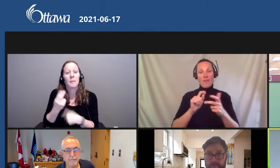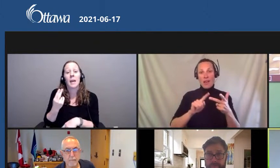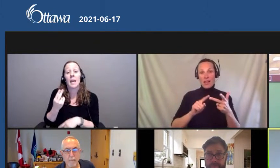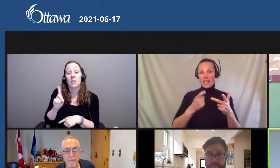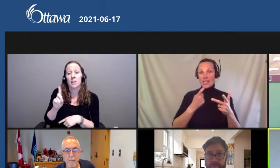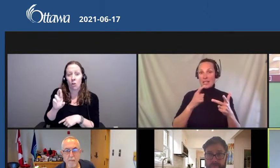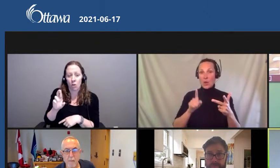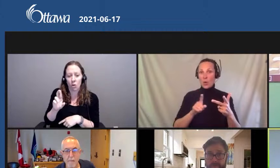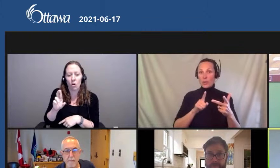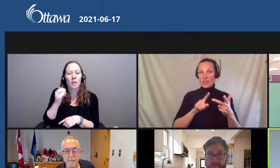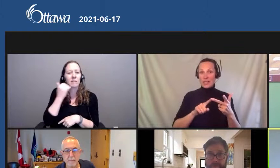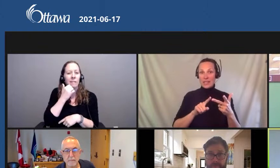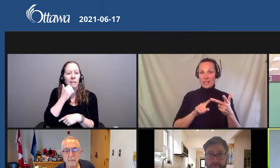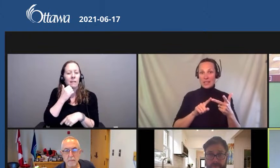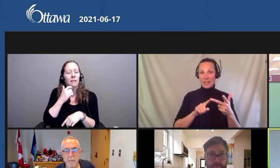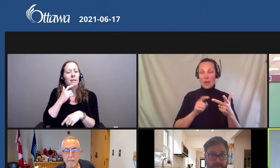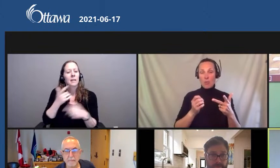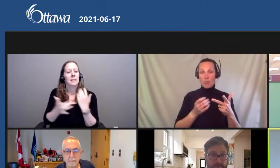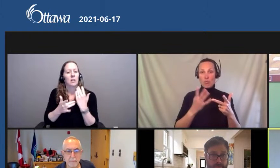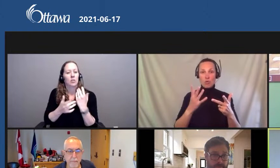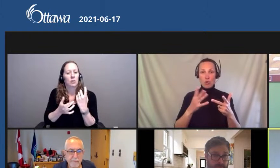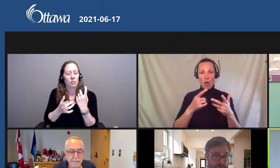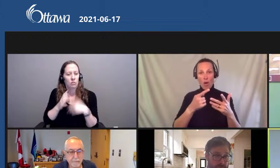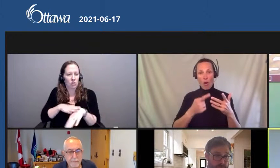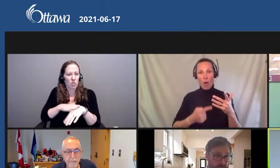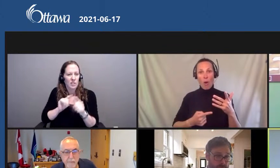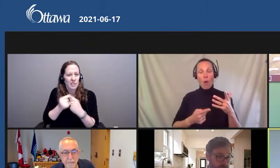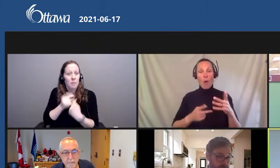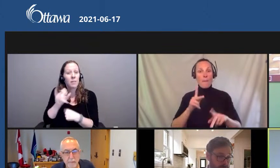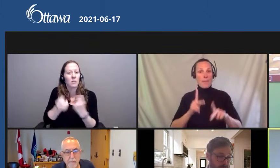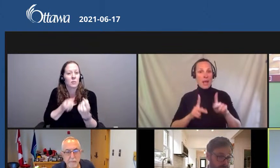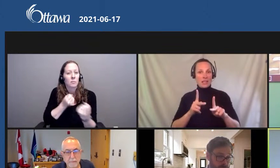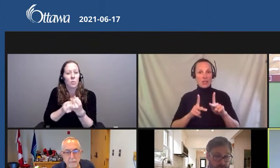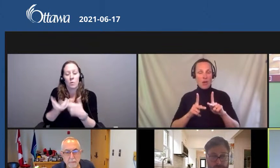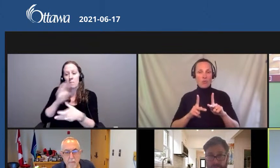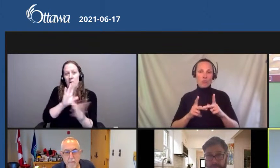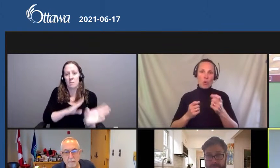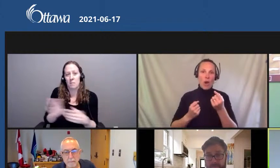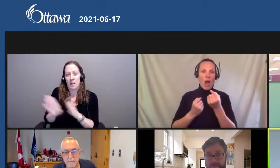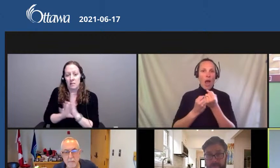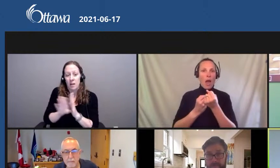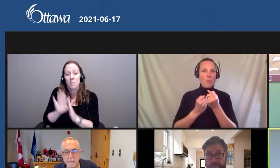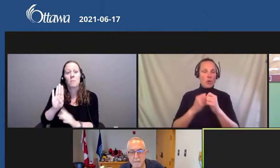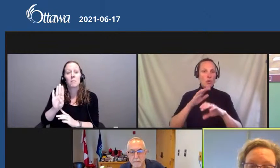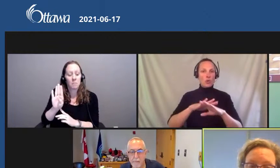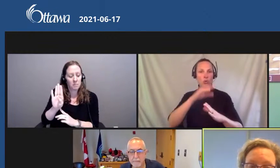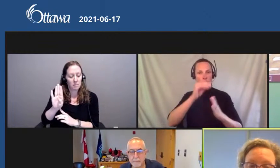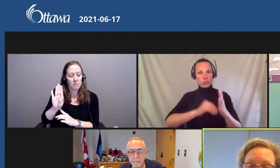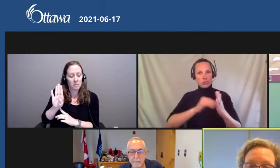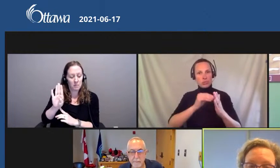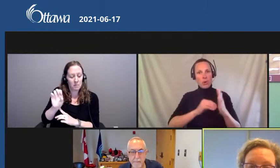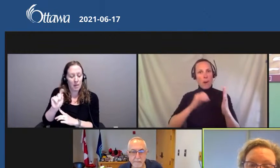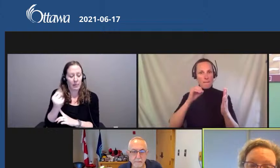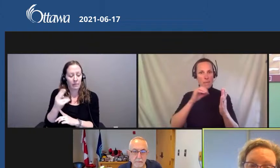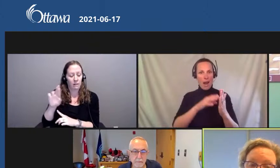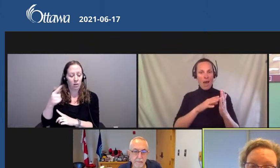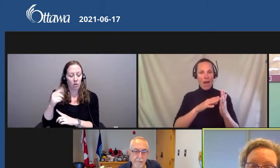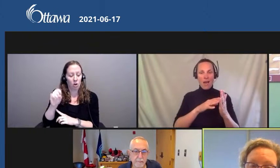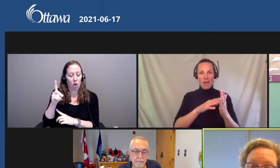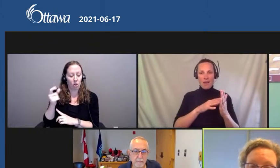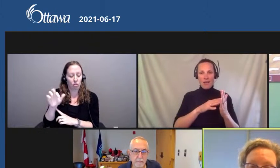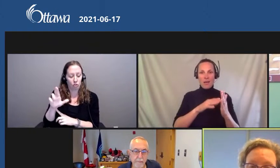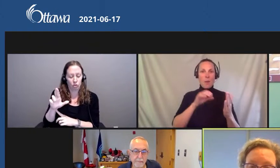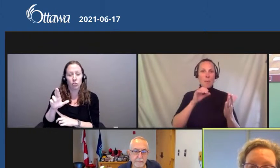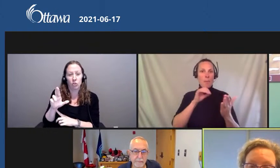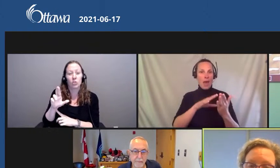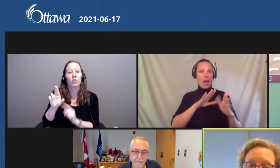and Dilling Technical Consulting team supporting the master plan's development. Beth Godger, Waste Management Consultant